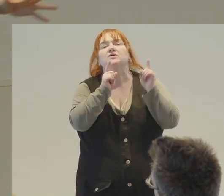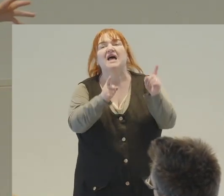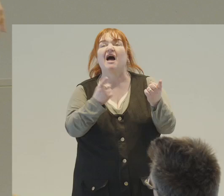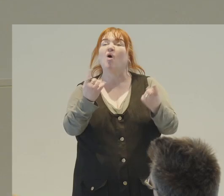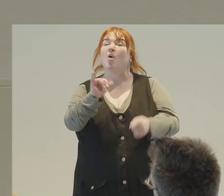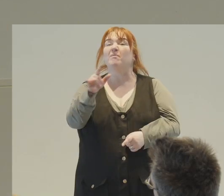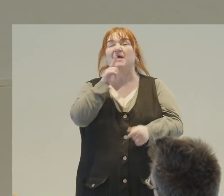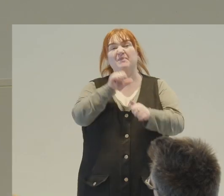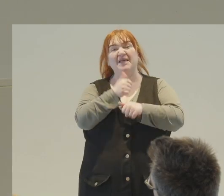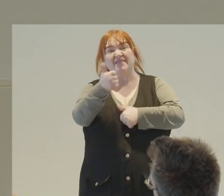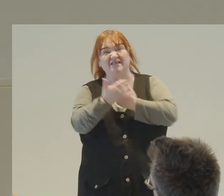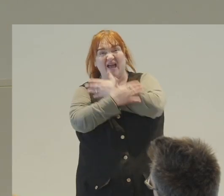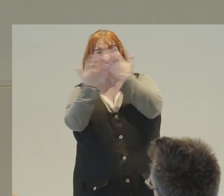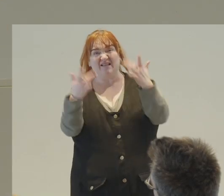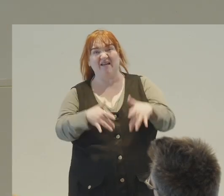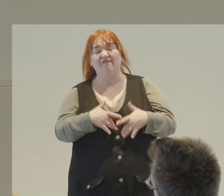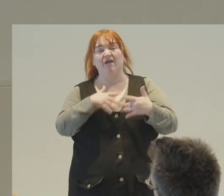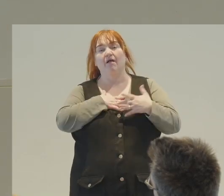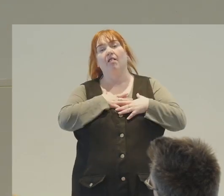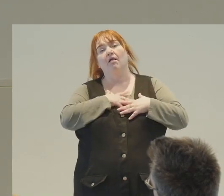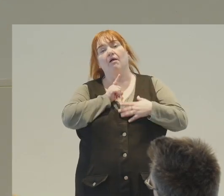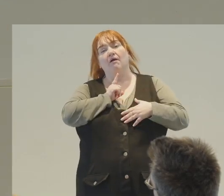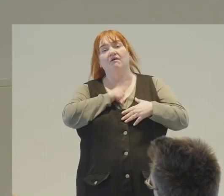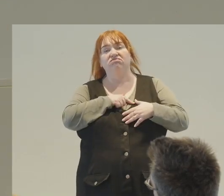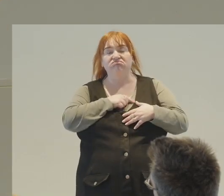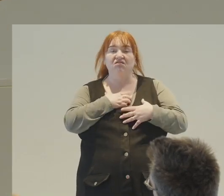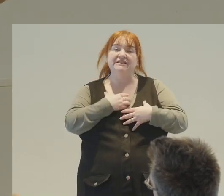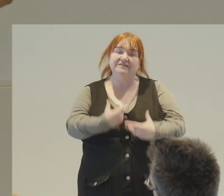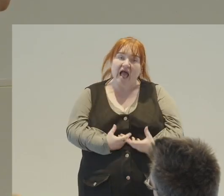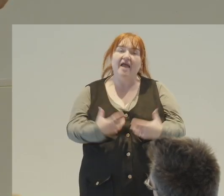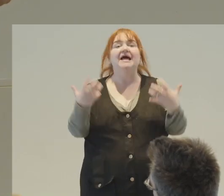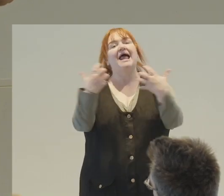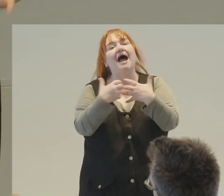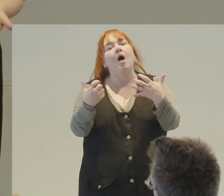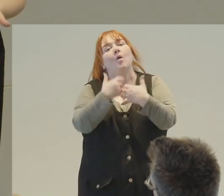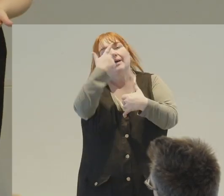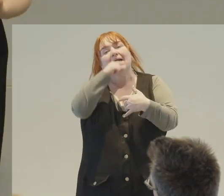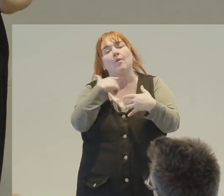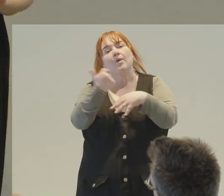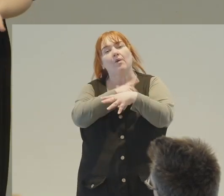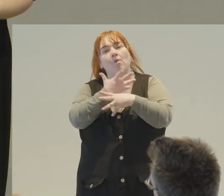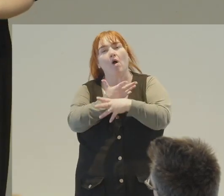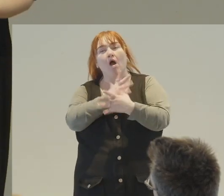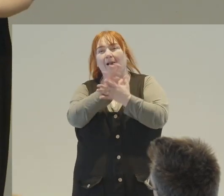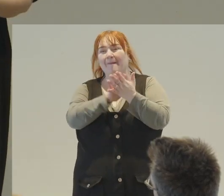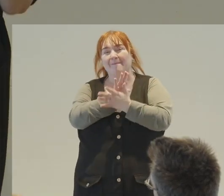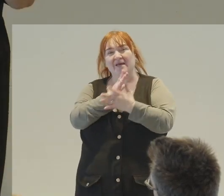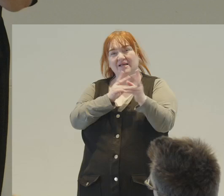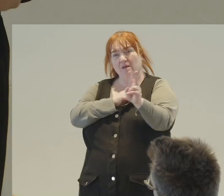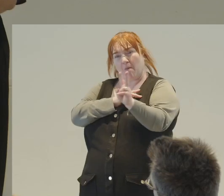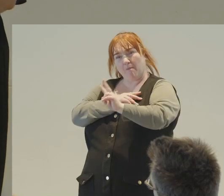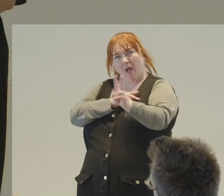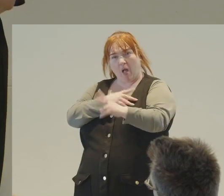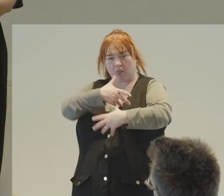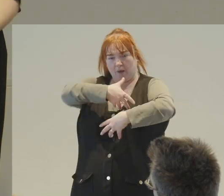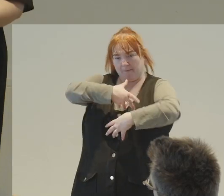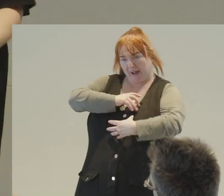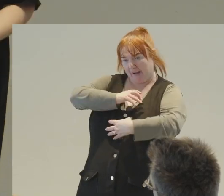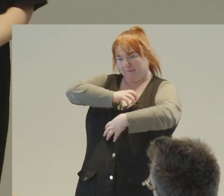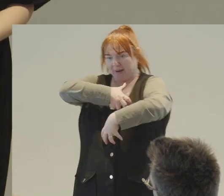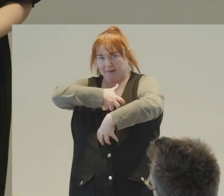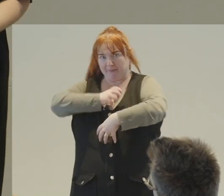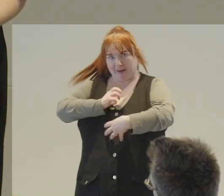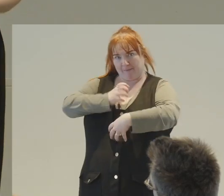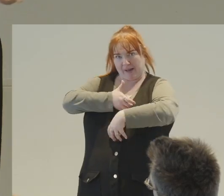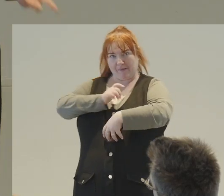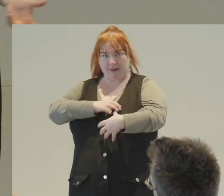really tired today. So how are we going to work together in this way? That's one of the reasons I think that artists are quite